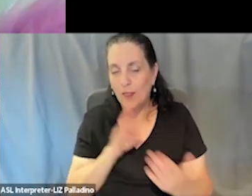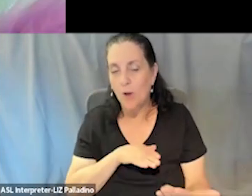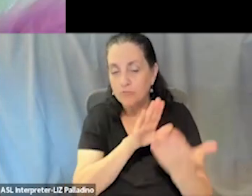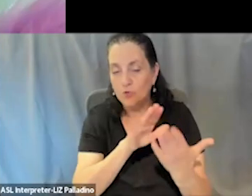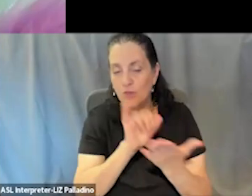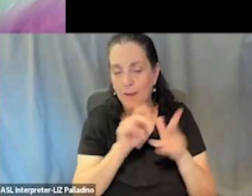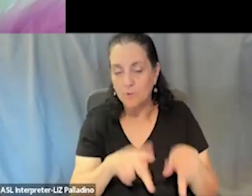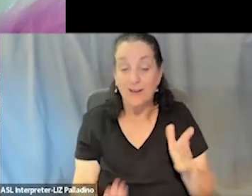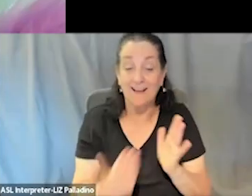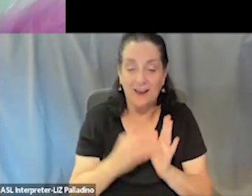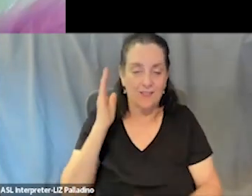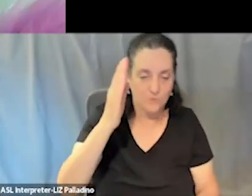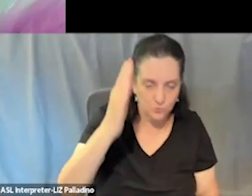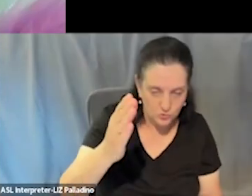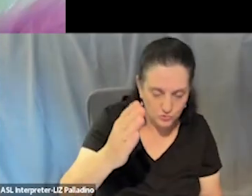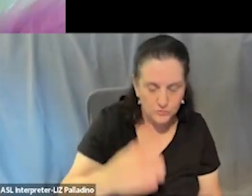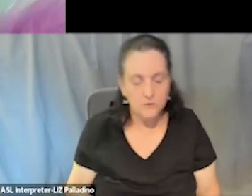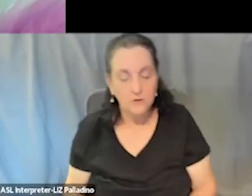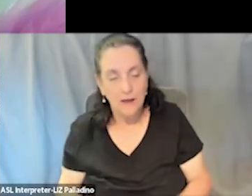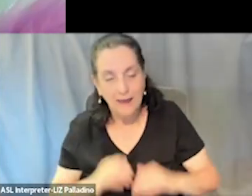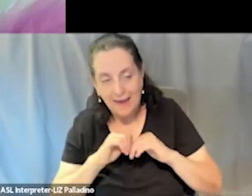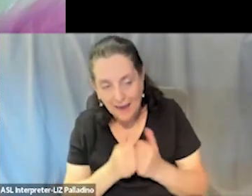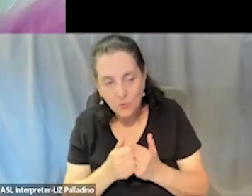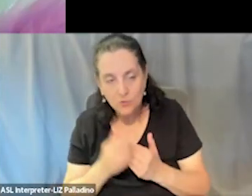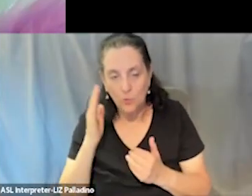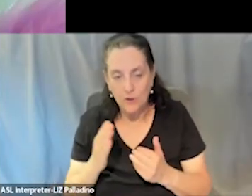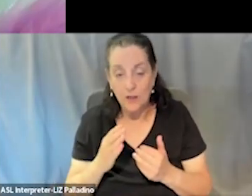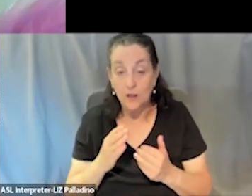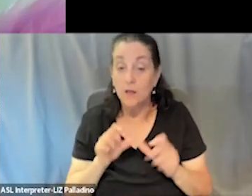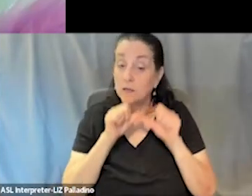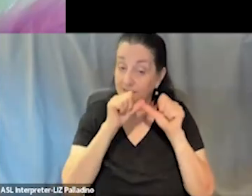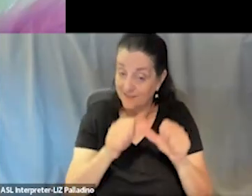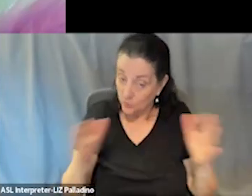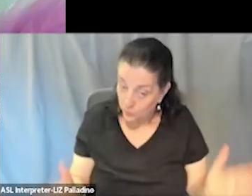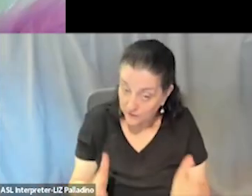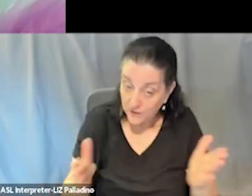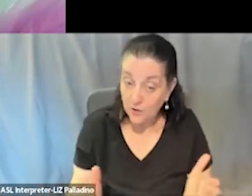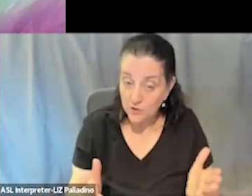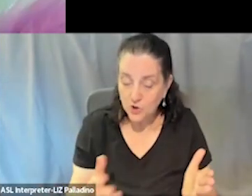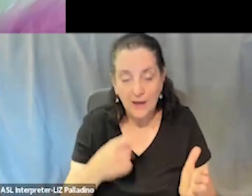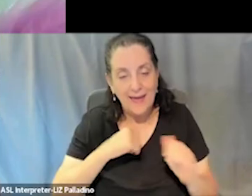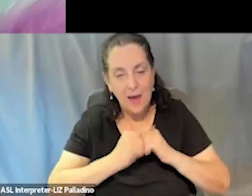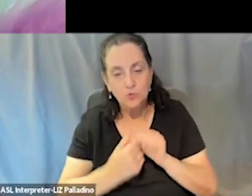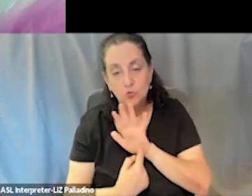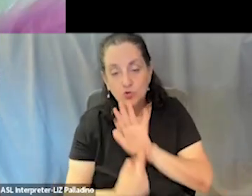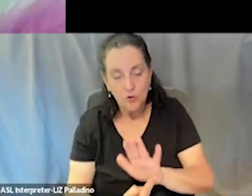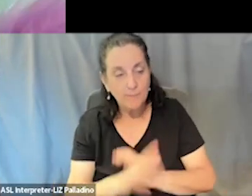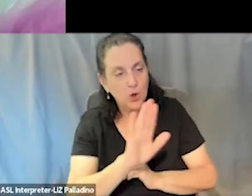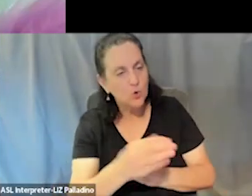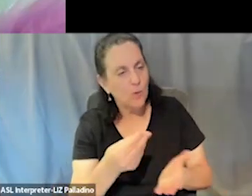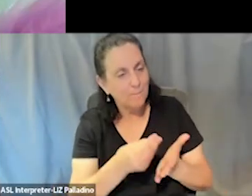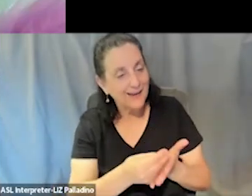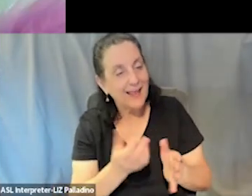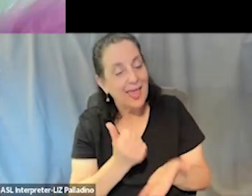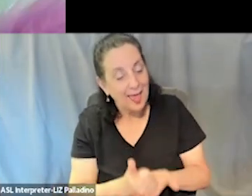to think about immediate thanks, how you're going to steward them, how you're going to show them what their investment made possible, and how you're going to keep a